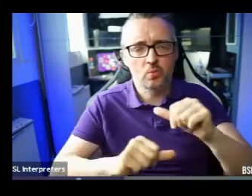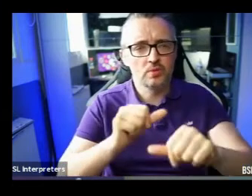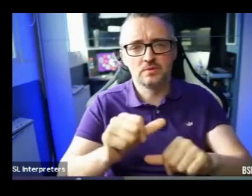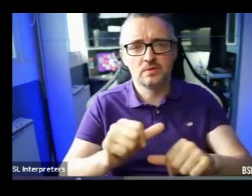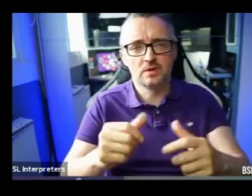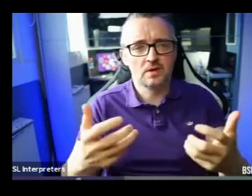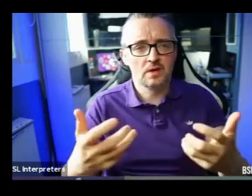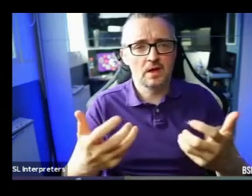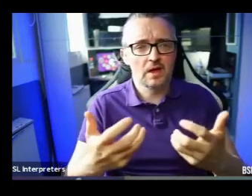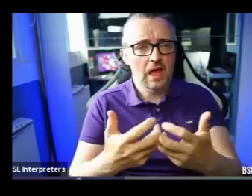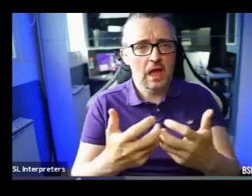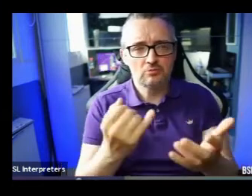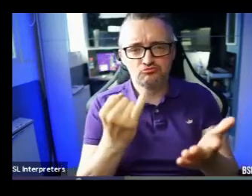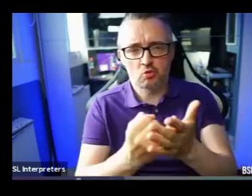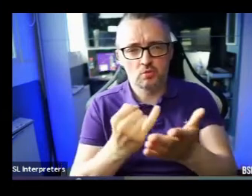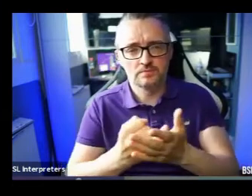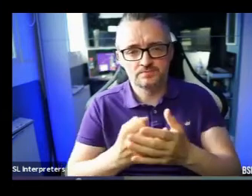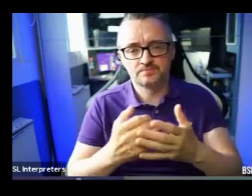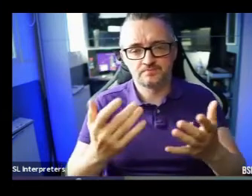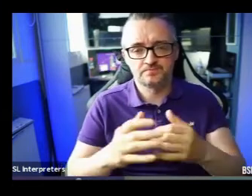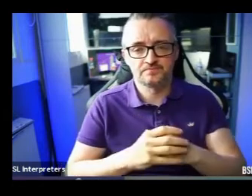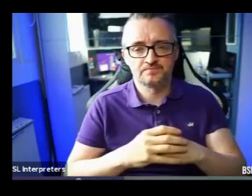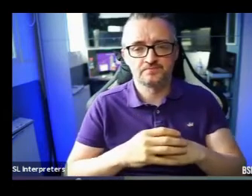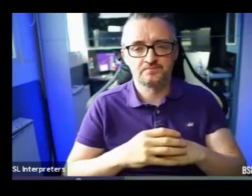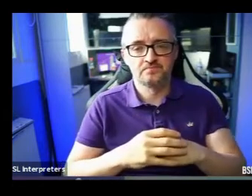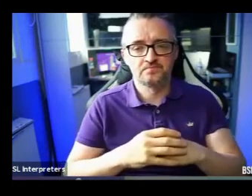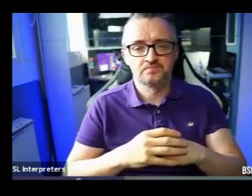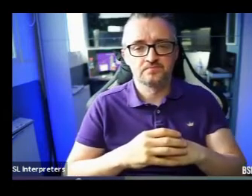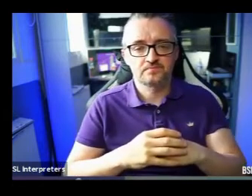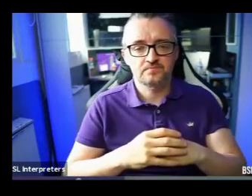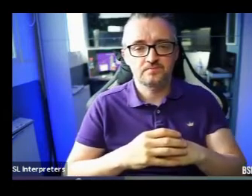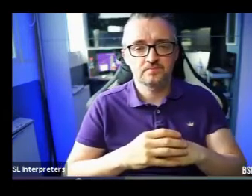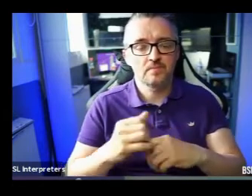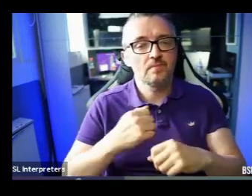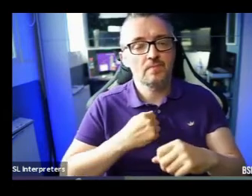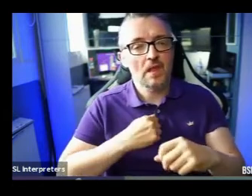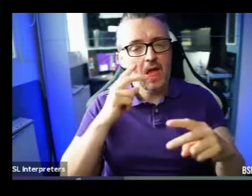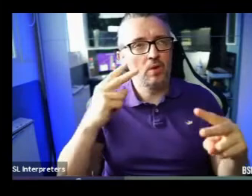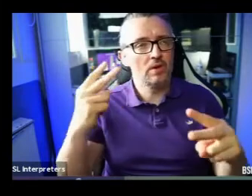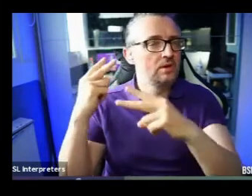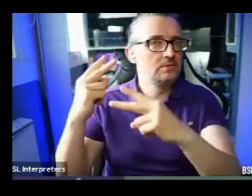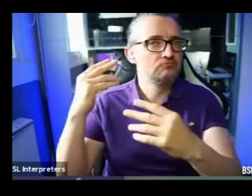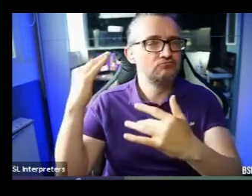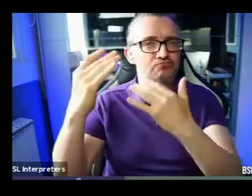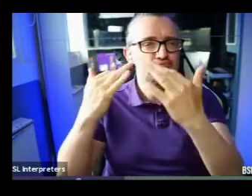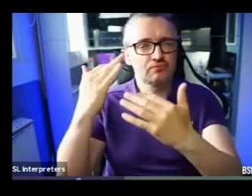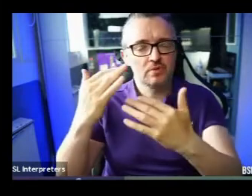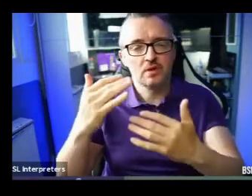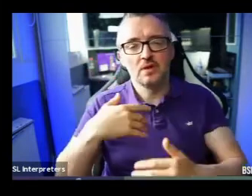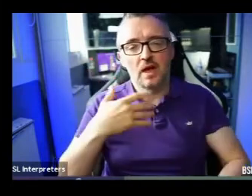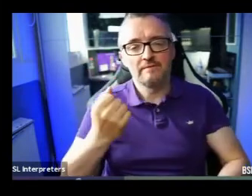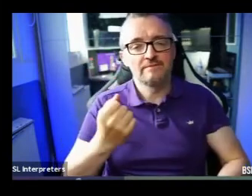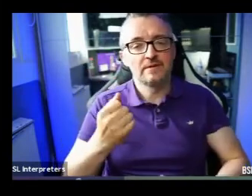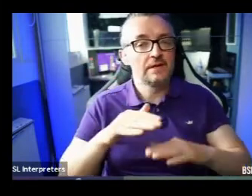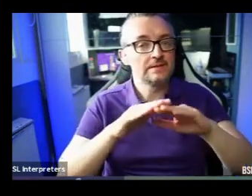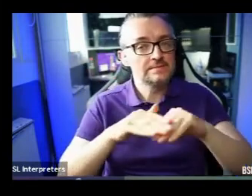there? Where are we getting this wrong? So our reflection on this, colleagues, is that